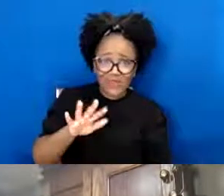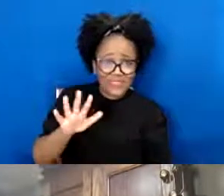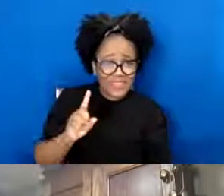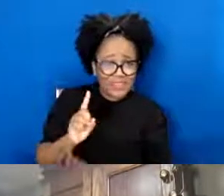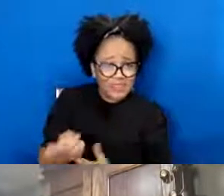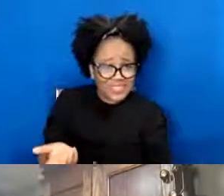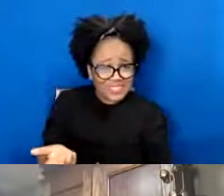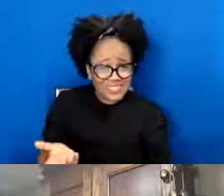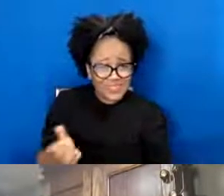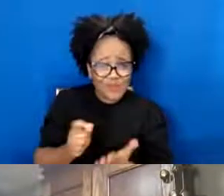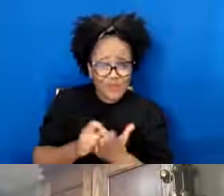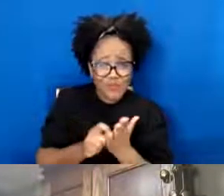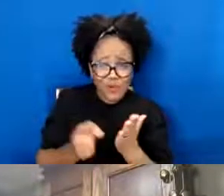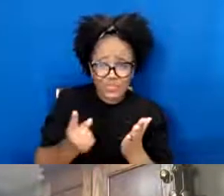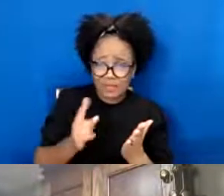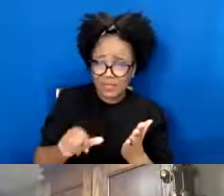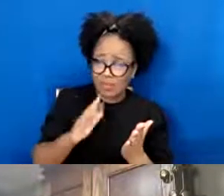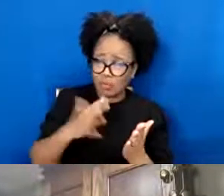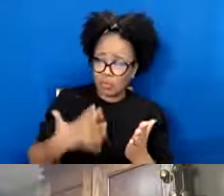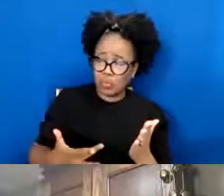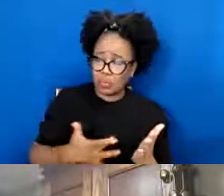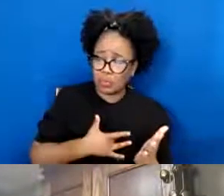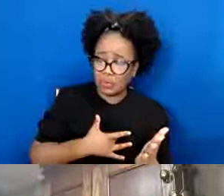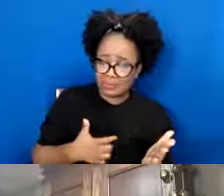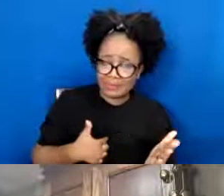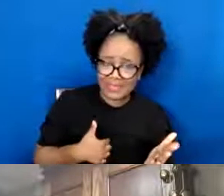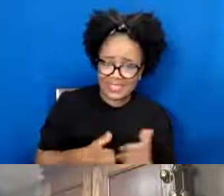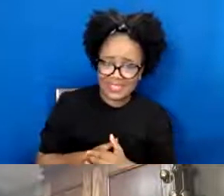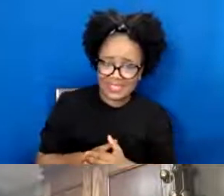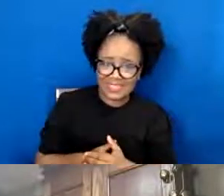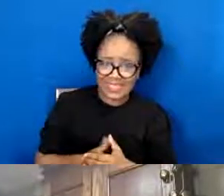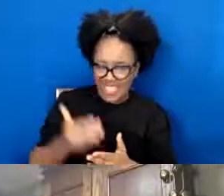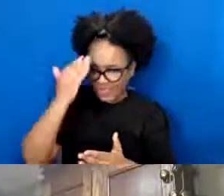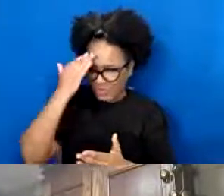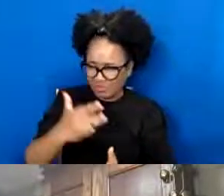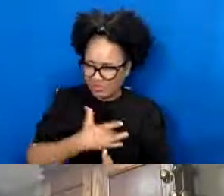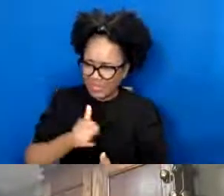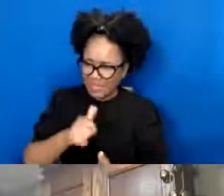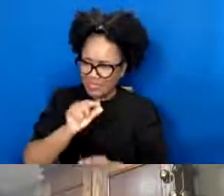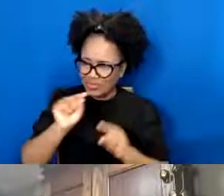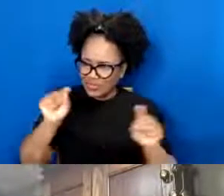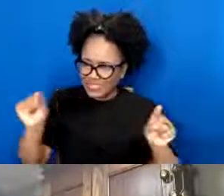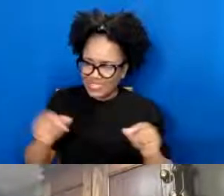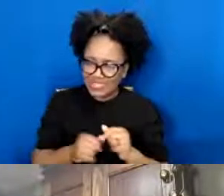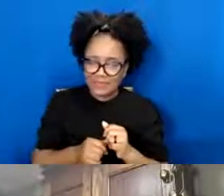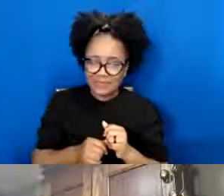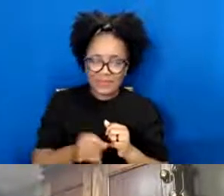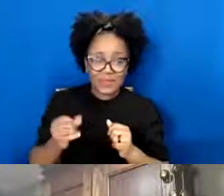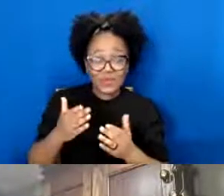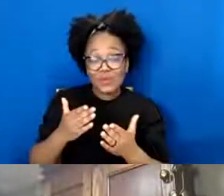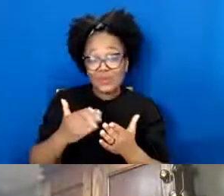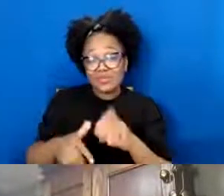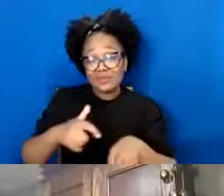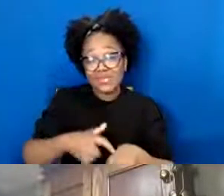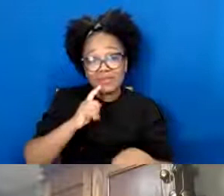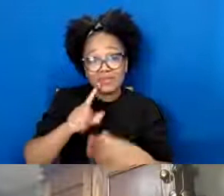here. And like sometimes, you know, it's not just about moving other people. It's about sometimes writing work that can see you. And so many times when y'all